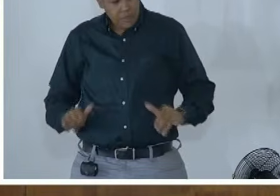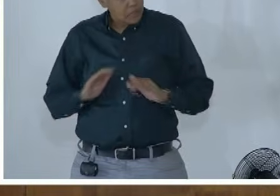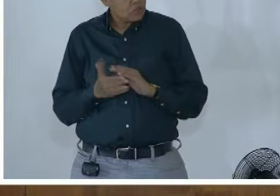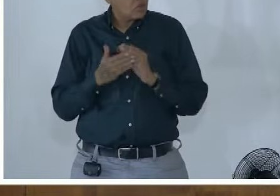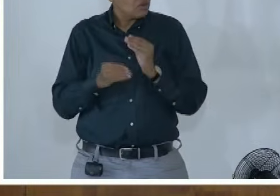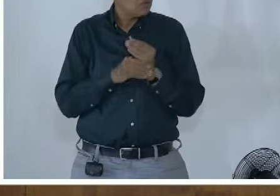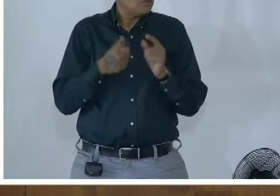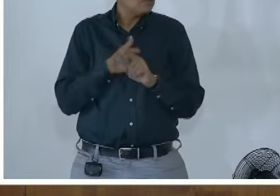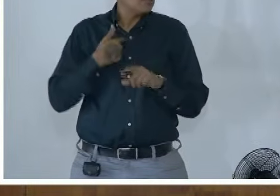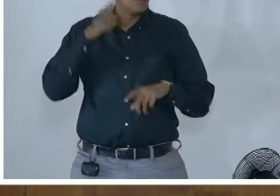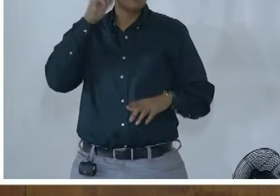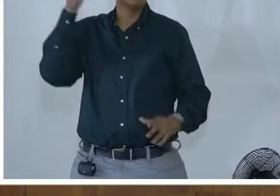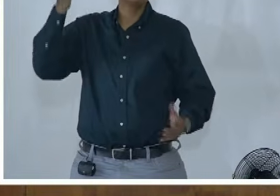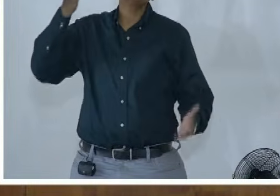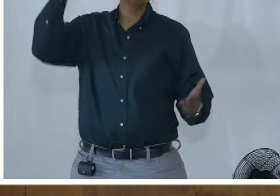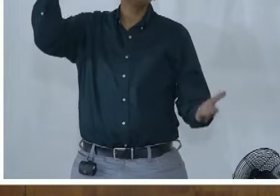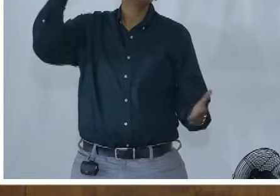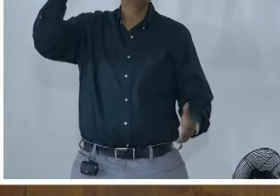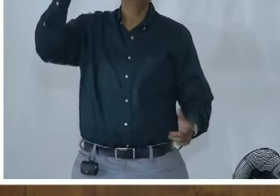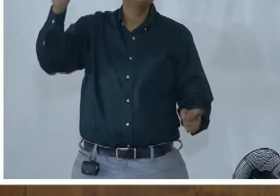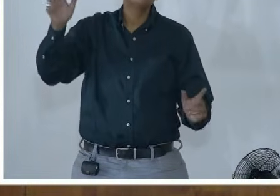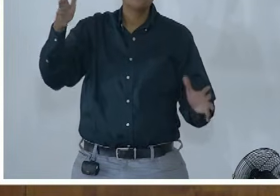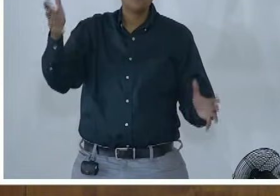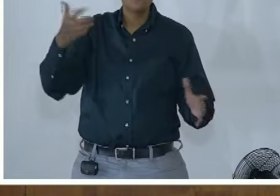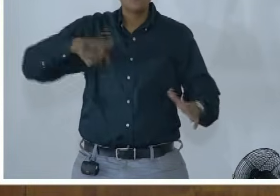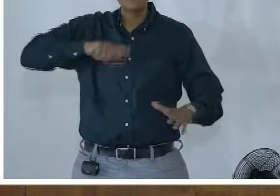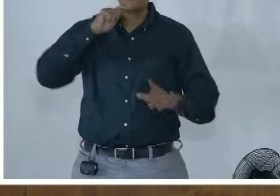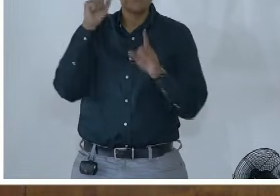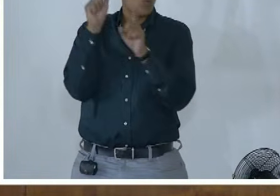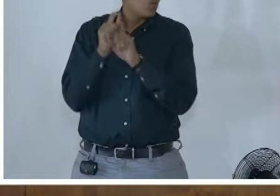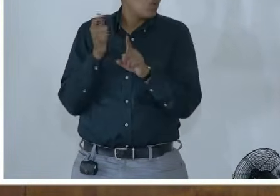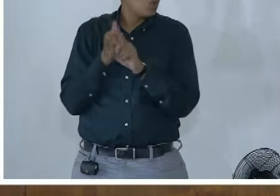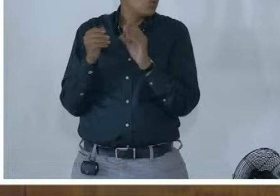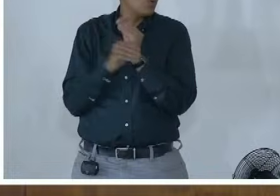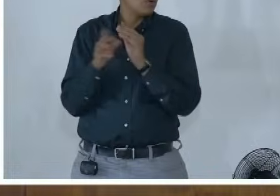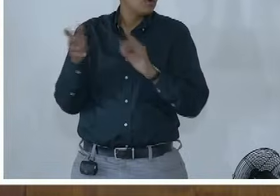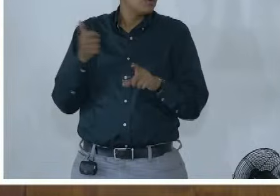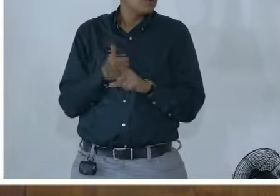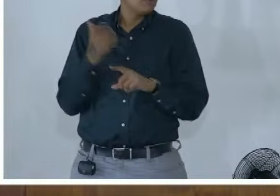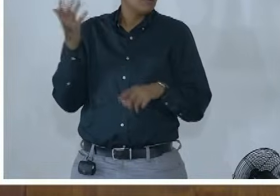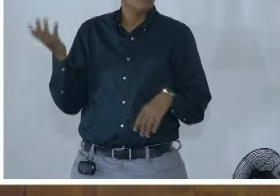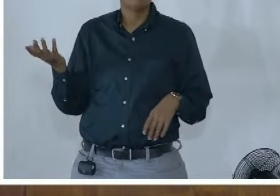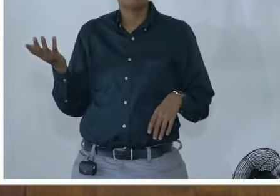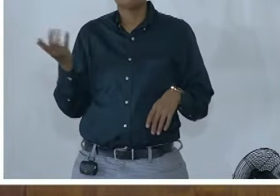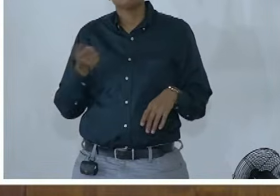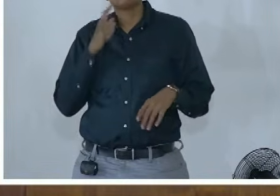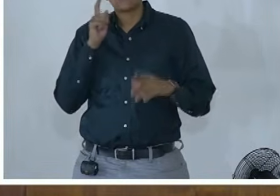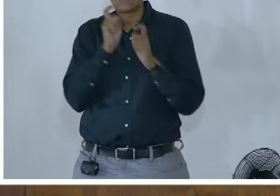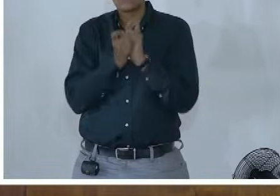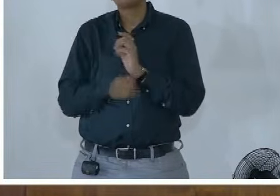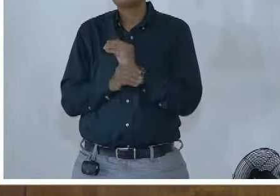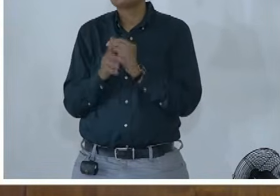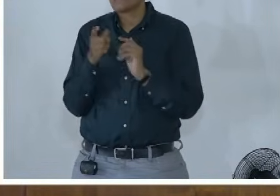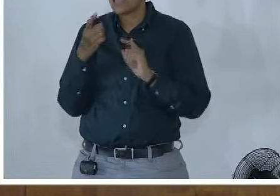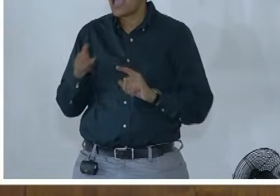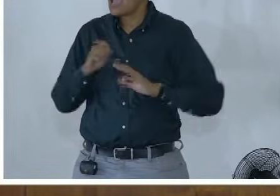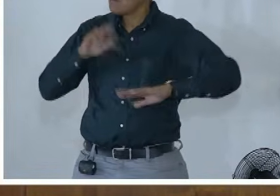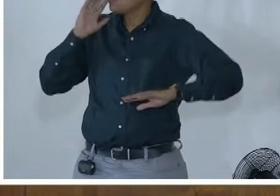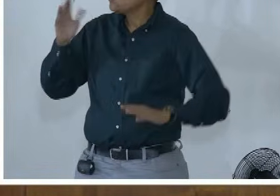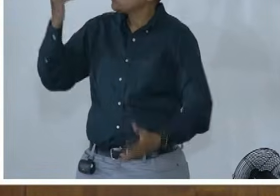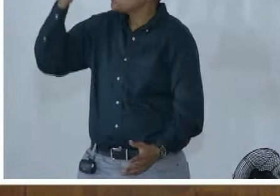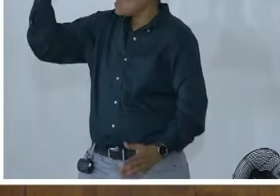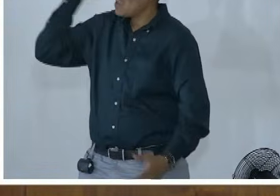my suggestion, Mr. Speaker, is that the word habitually resident be amended to instead